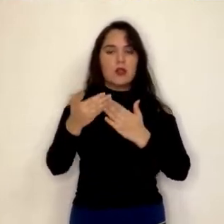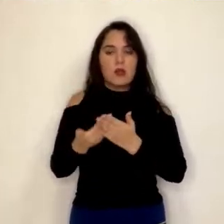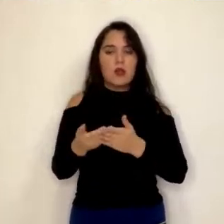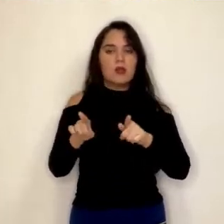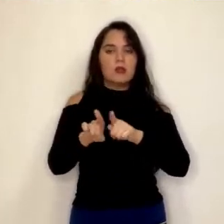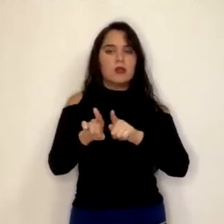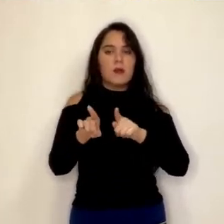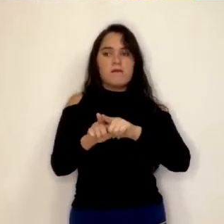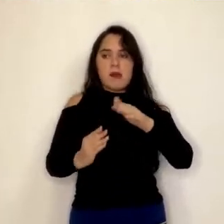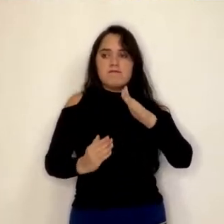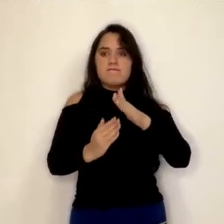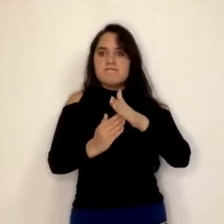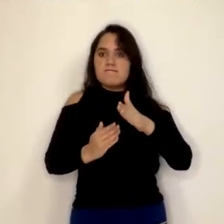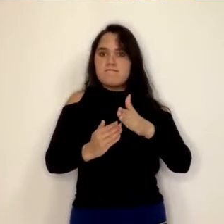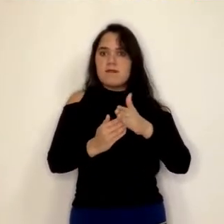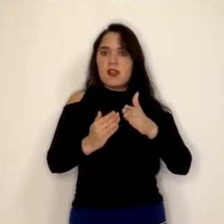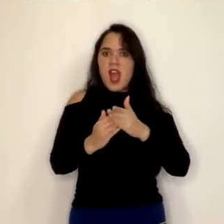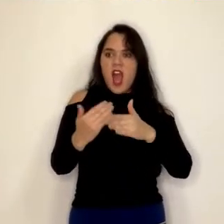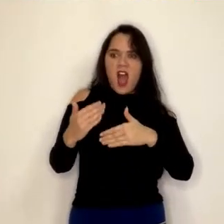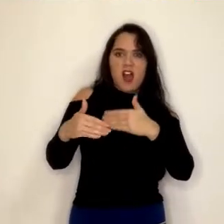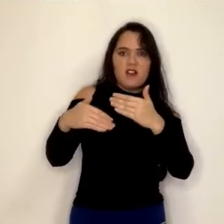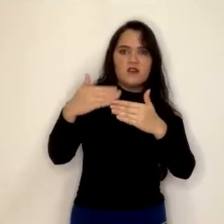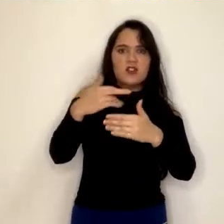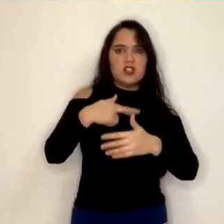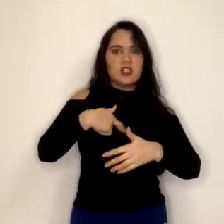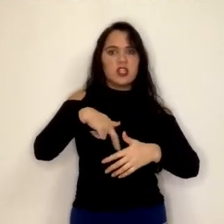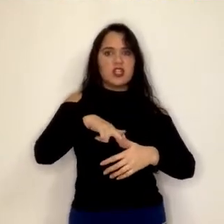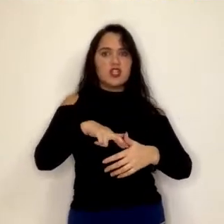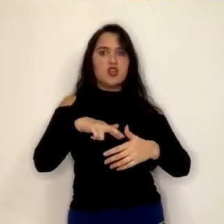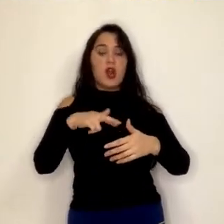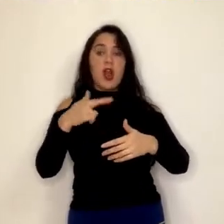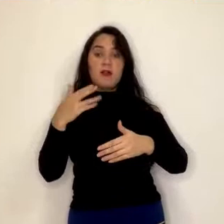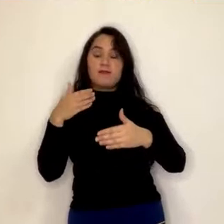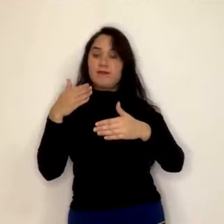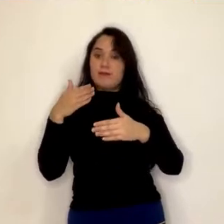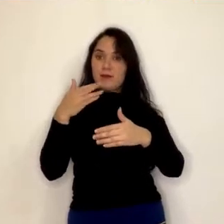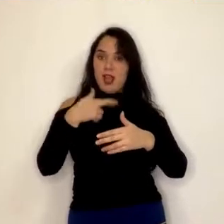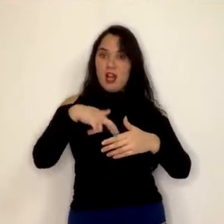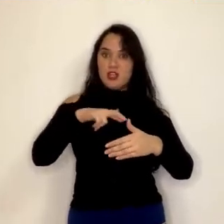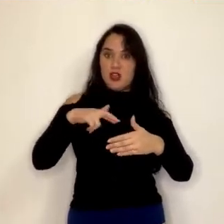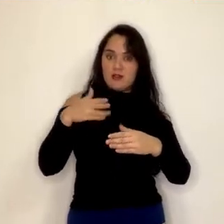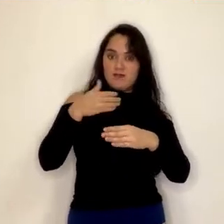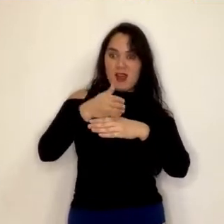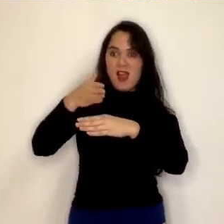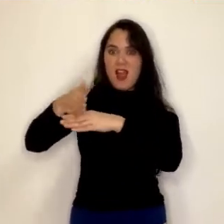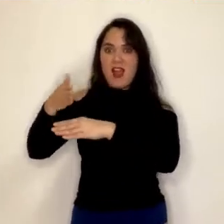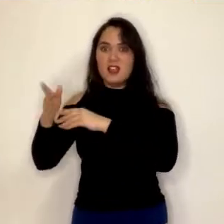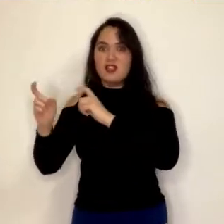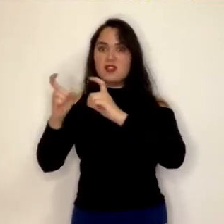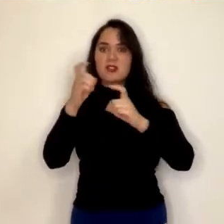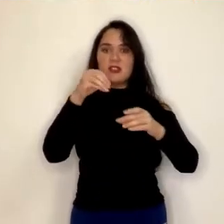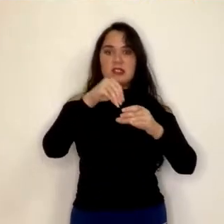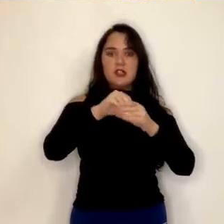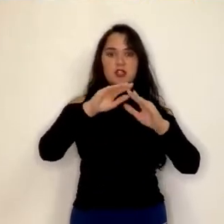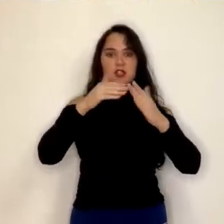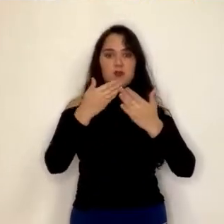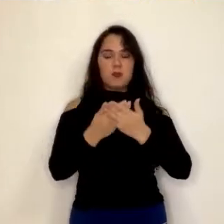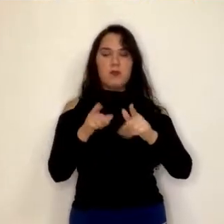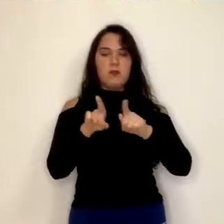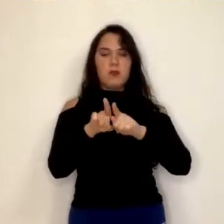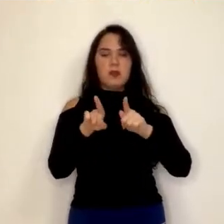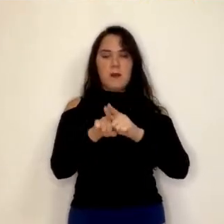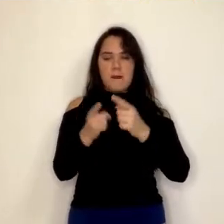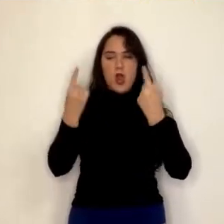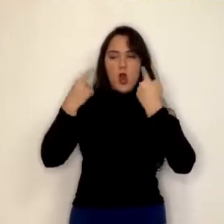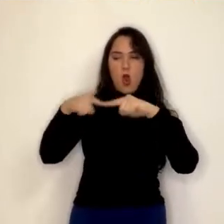sexuality in schools, and the advance of religious intolerance in educational spaces, for multiple